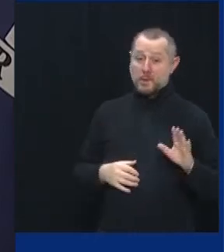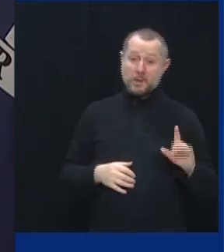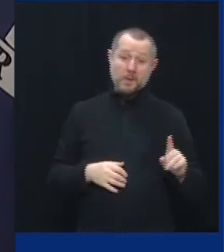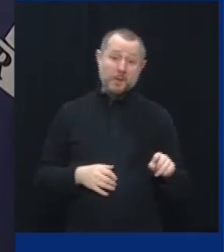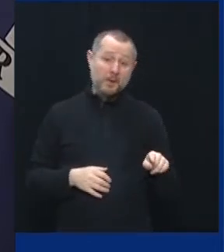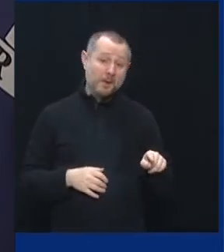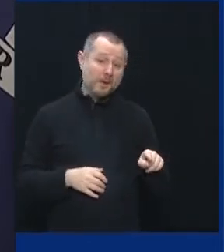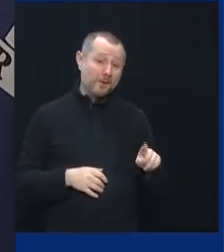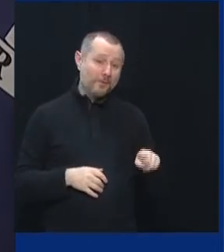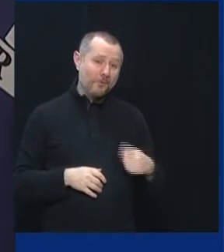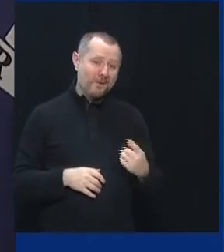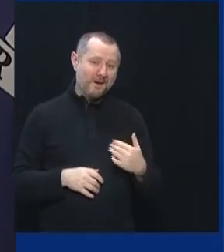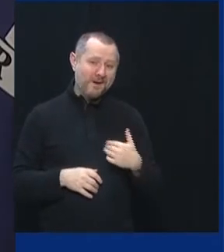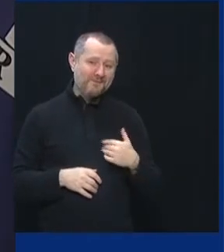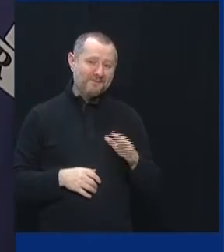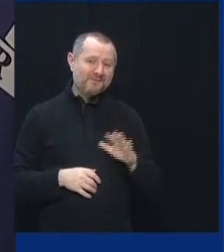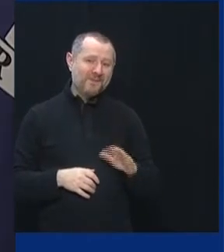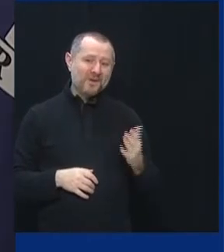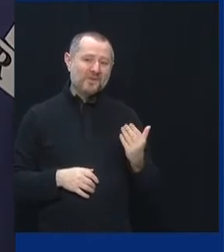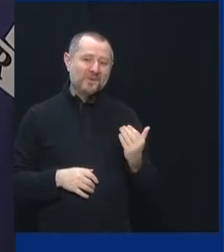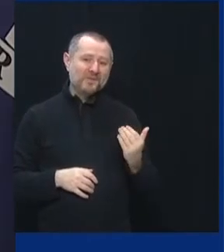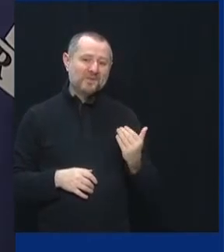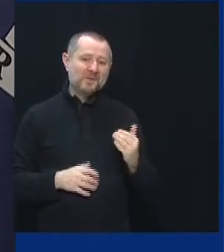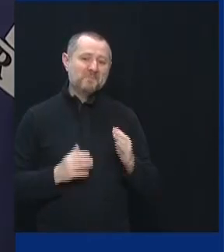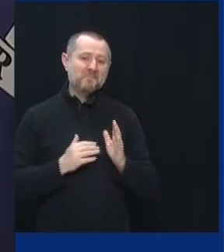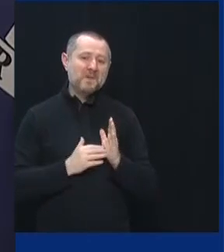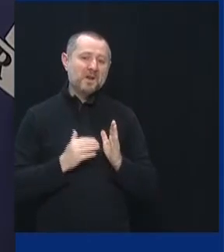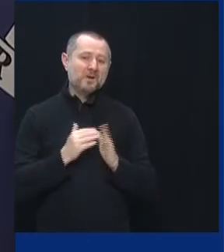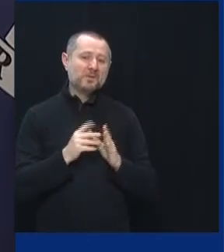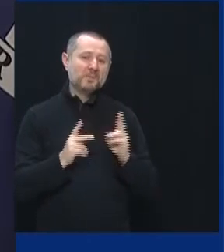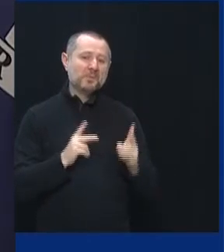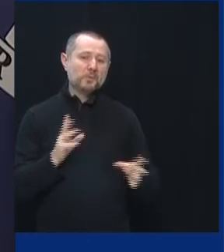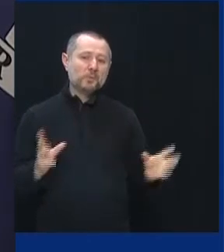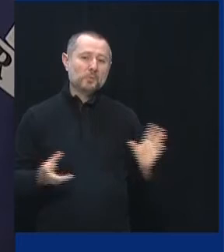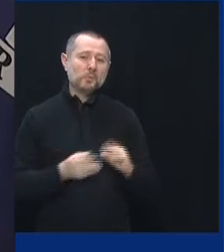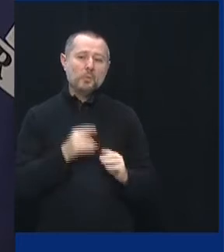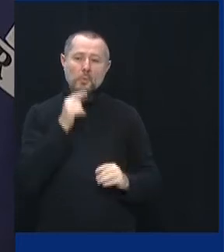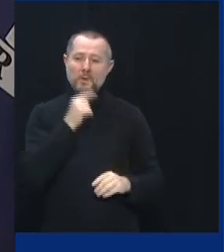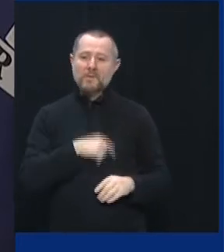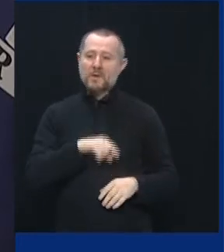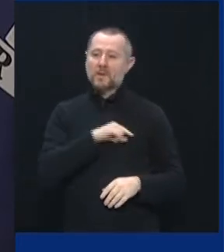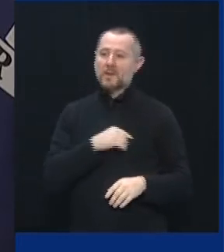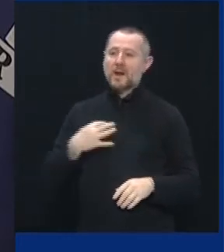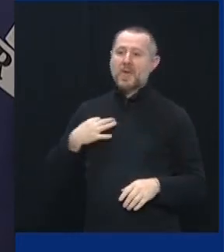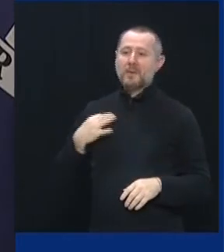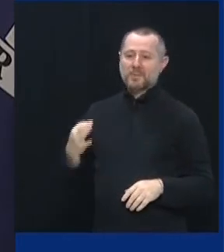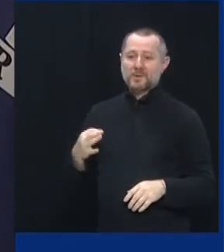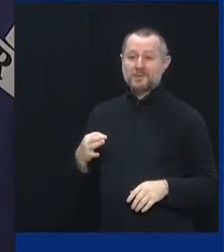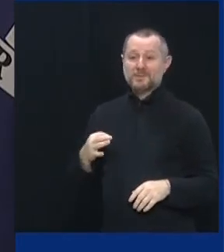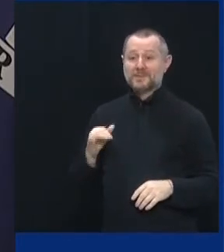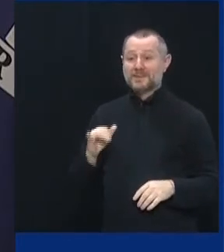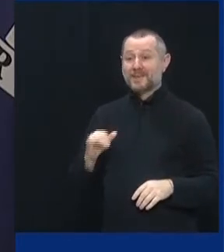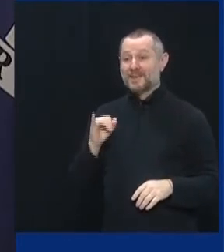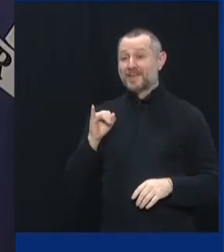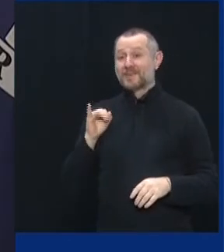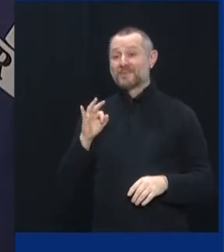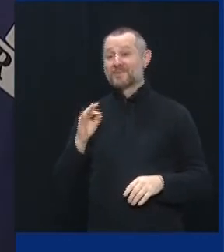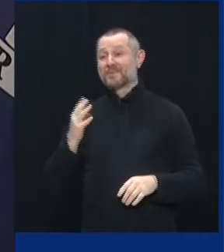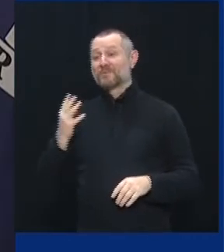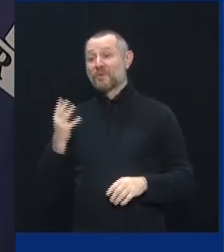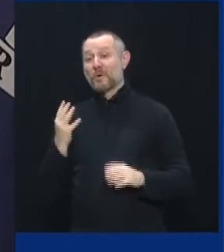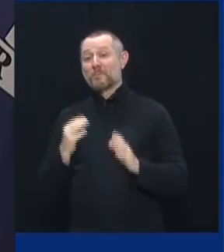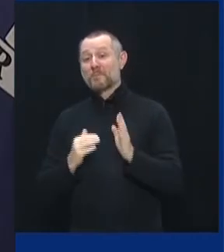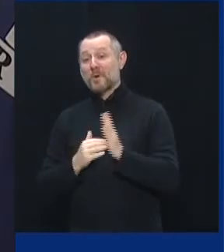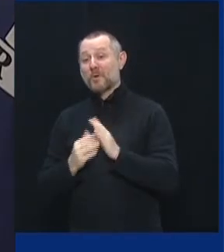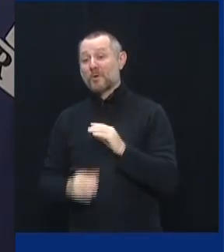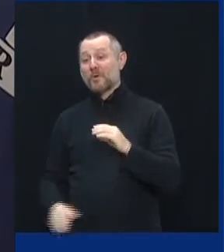people eligible. If you add 4 million people immune compromised, you're